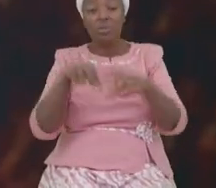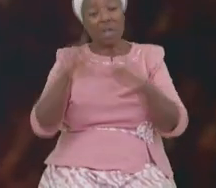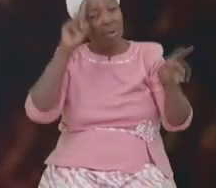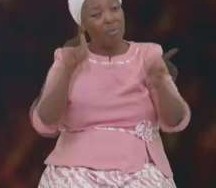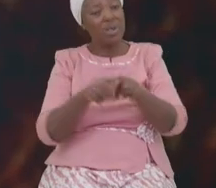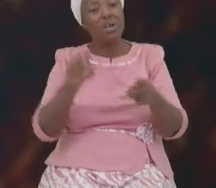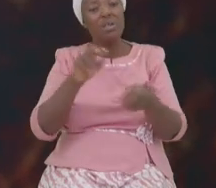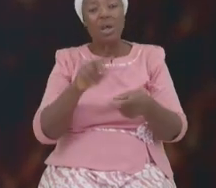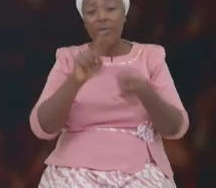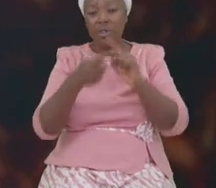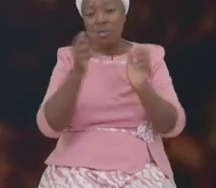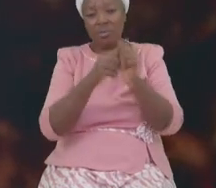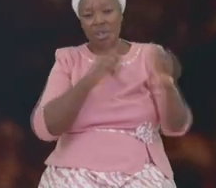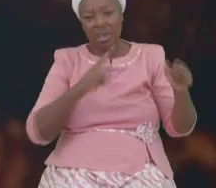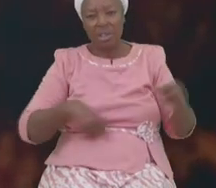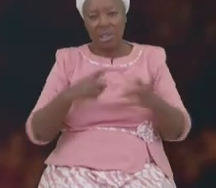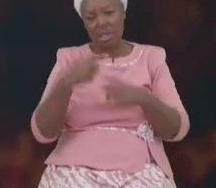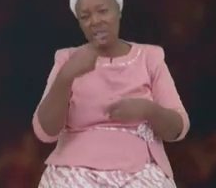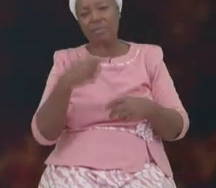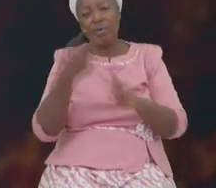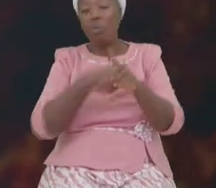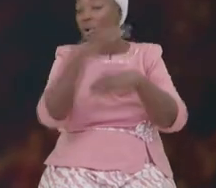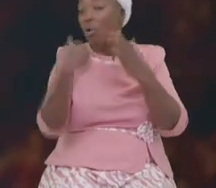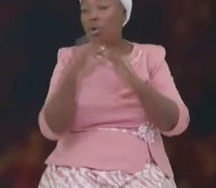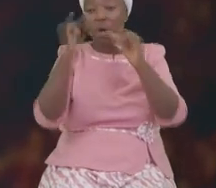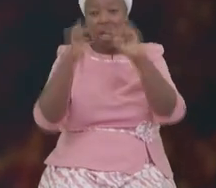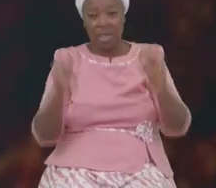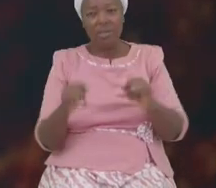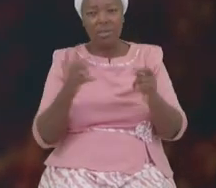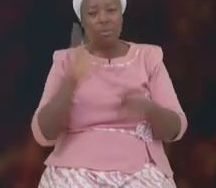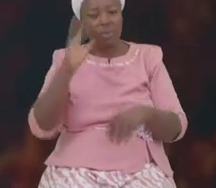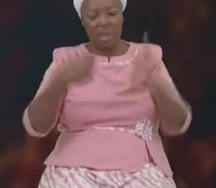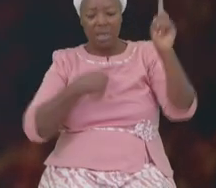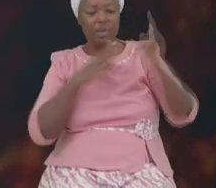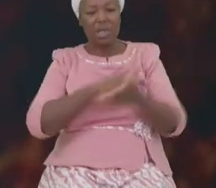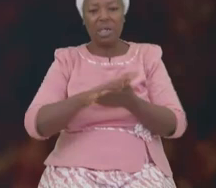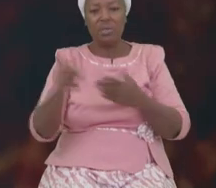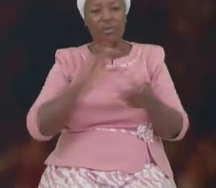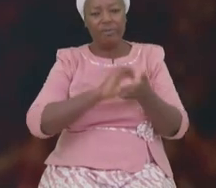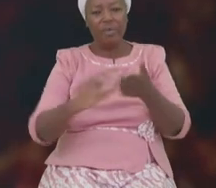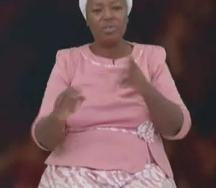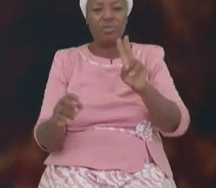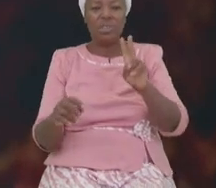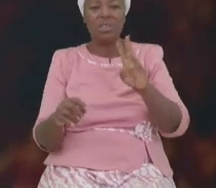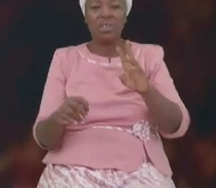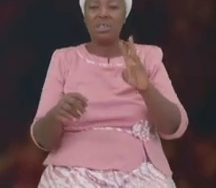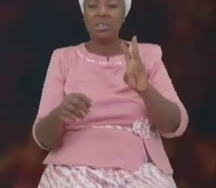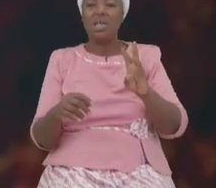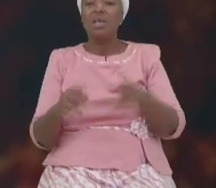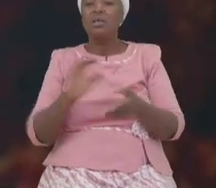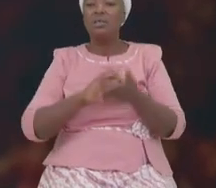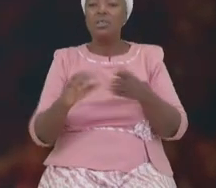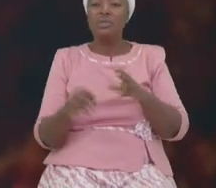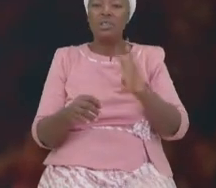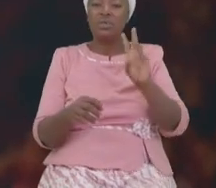you, he says, and from all your idols will I cleanse you. Look at verse 26. In verse 26,